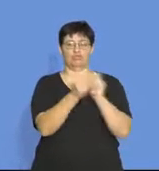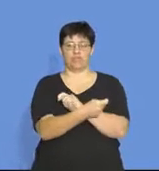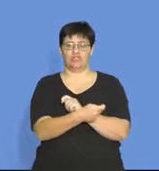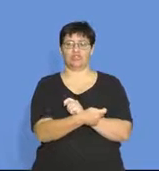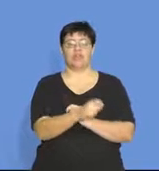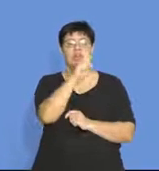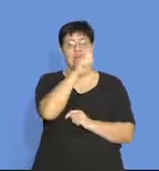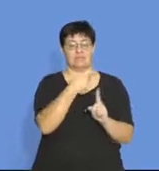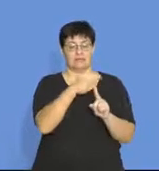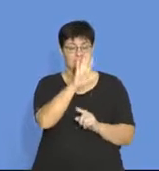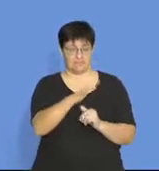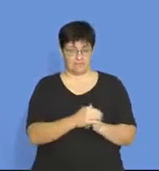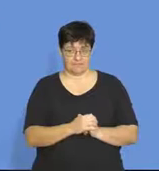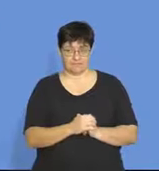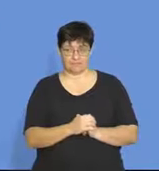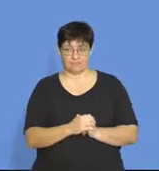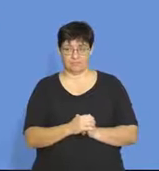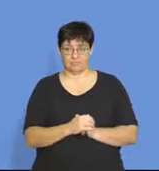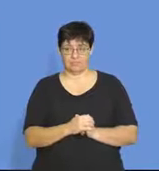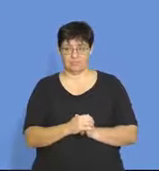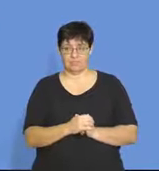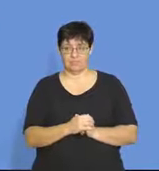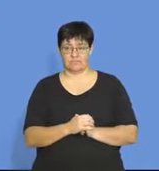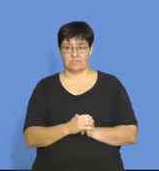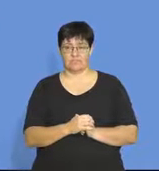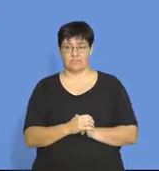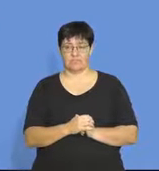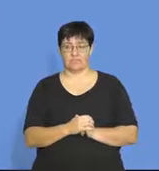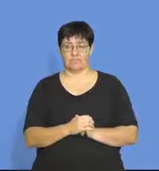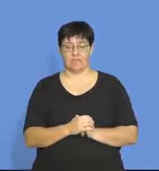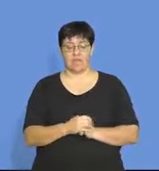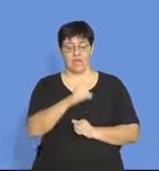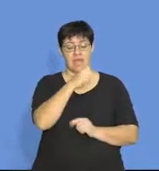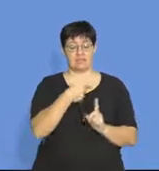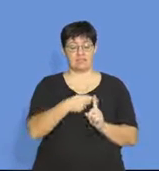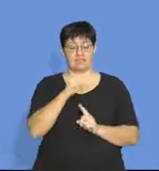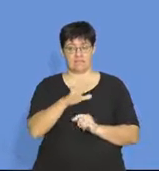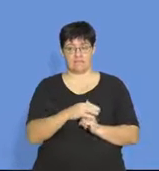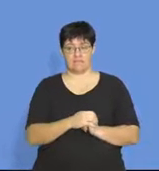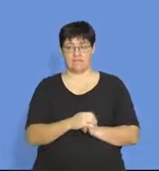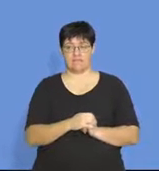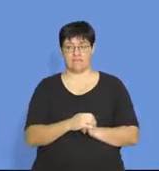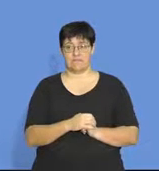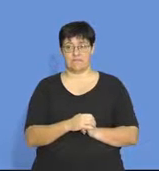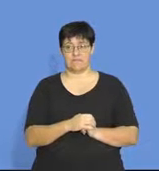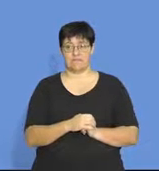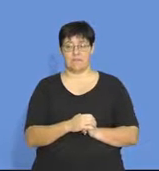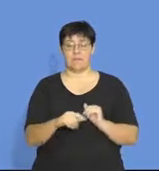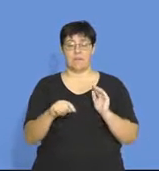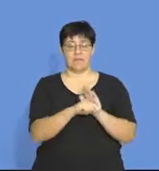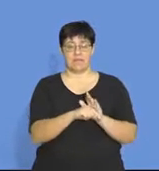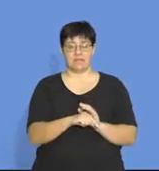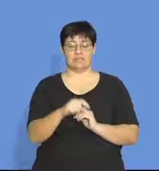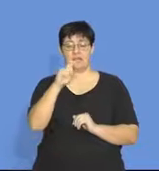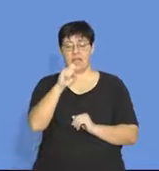going to replace it by x plus 5. So this will be x plus 5